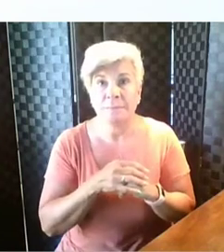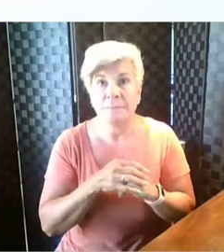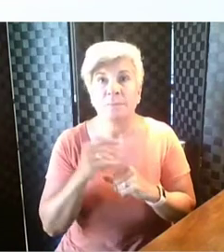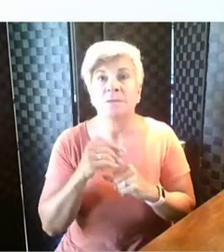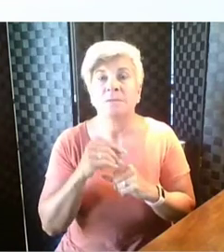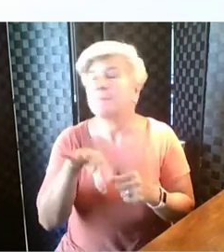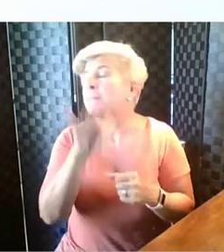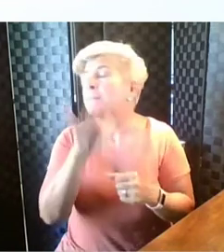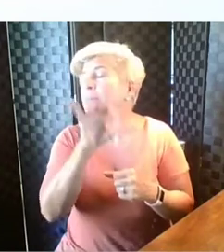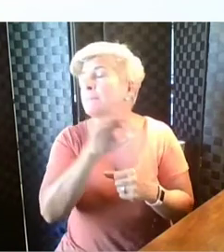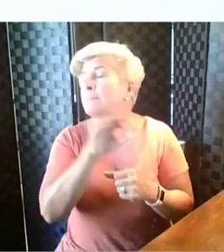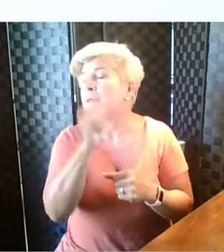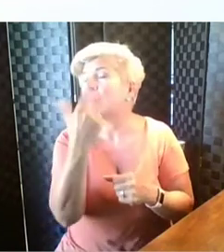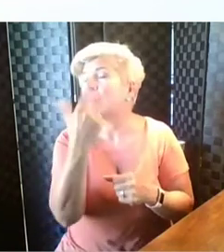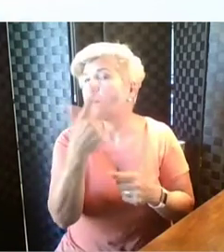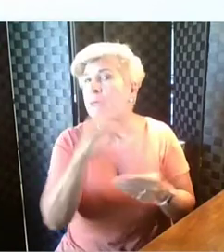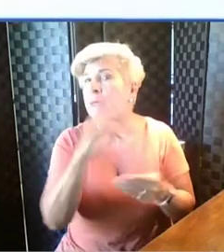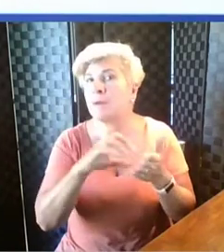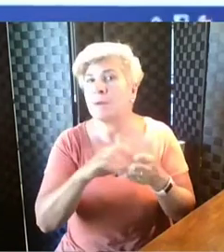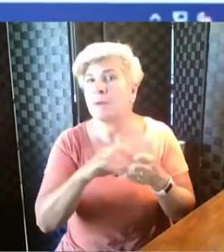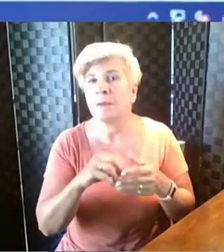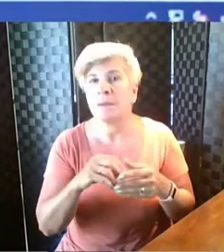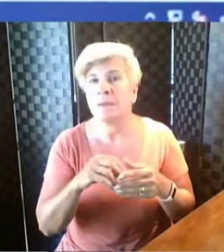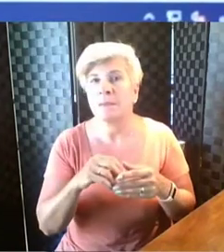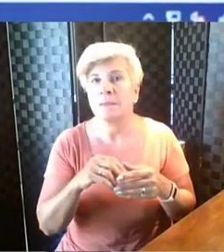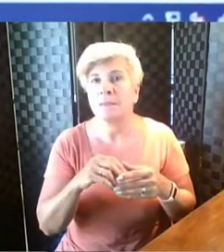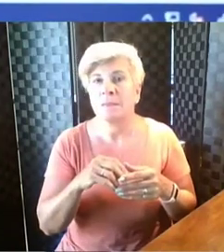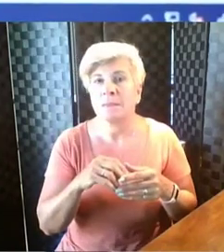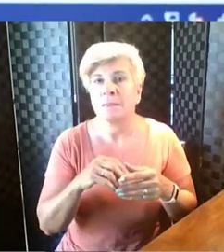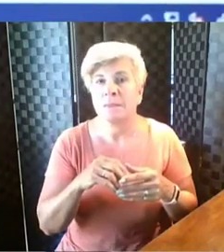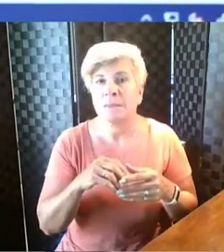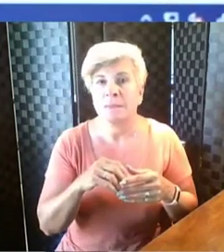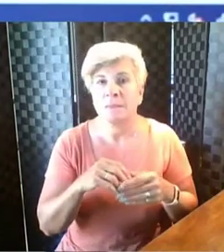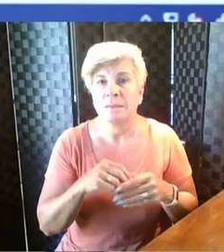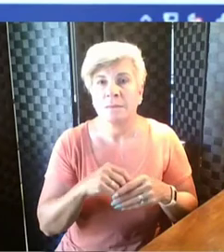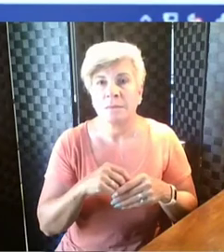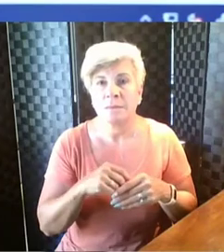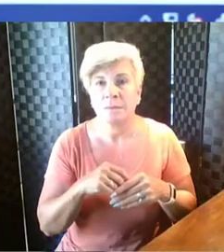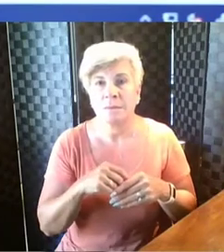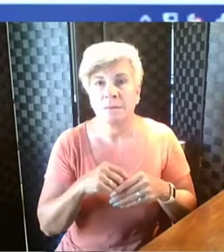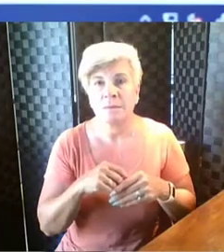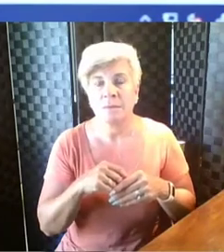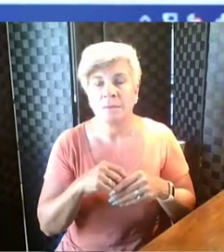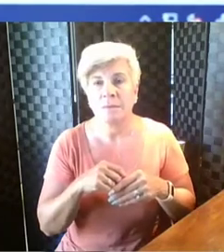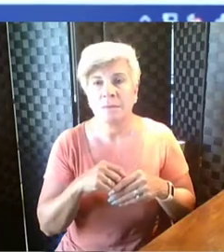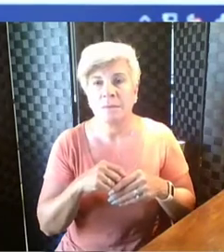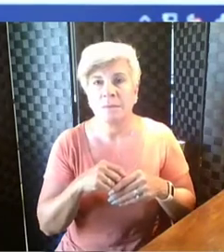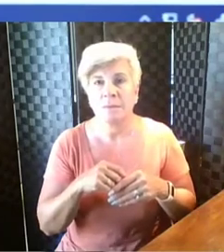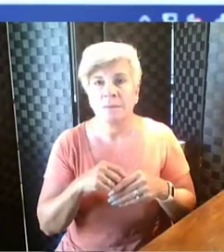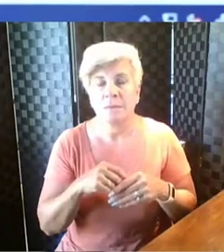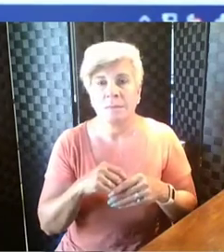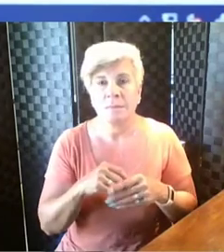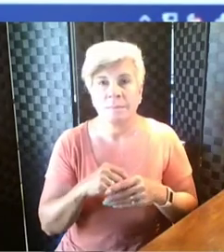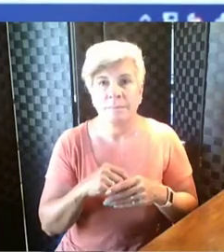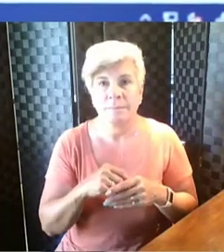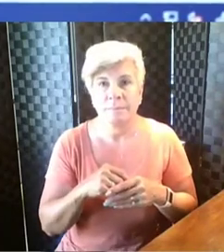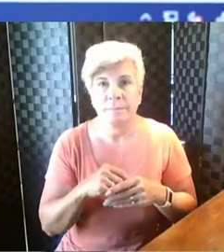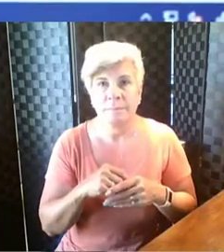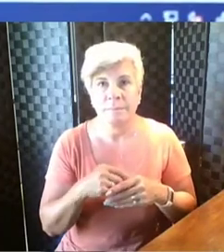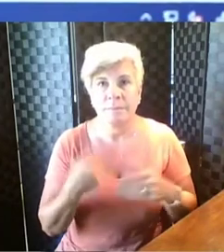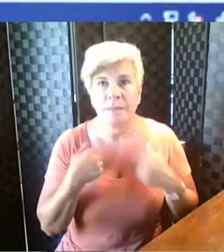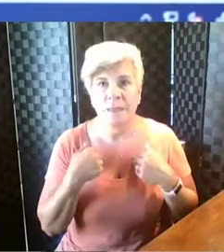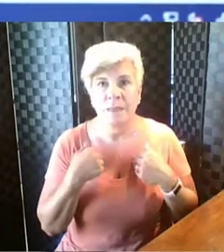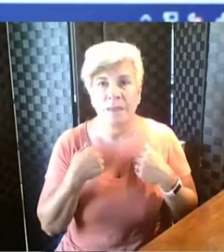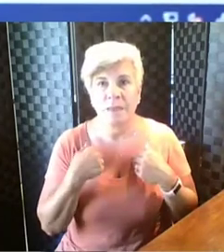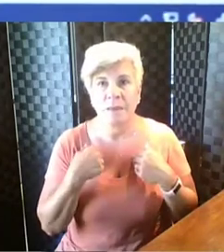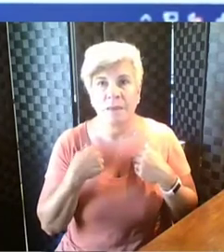going to grab any 3 cards. Let's see, I like this one and this one and this one right on top. So I